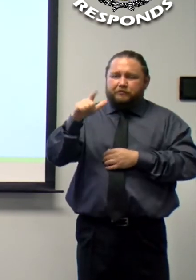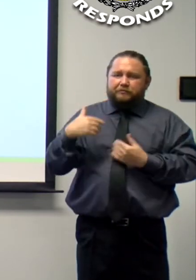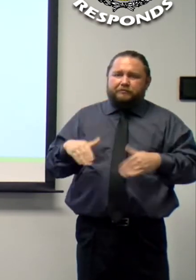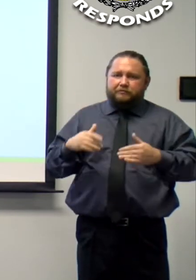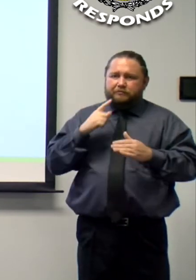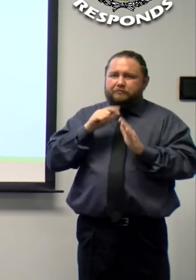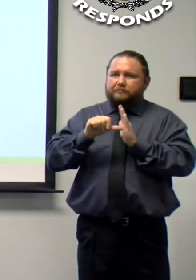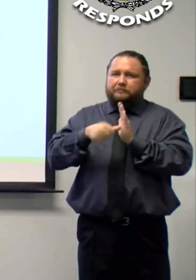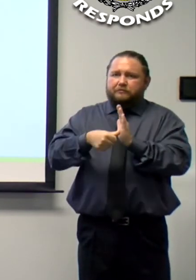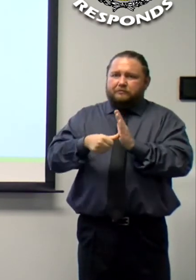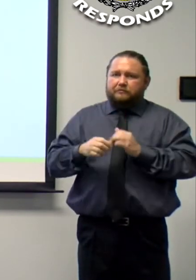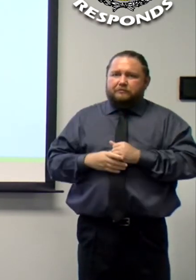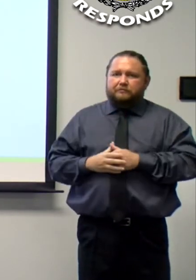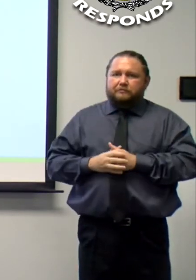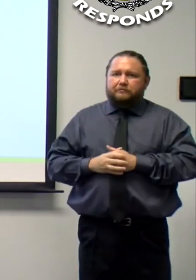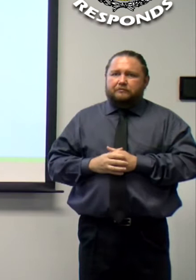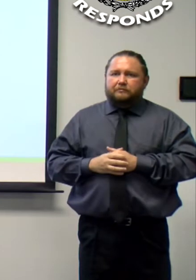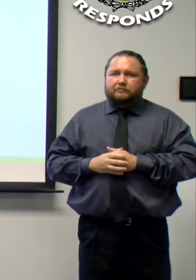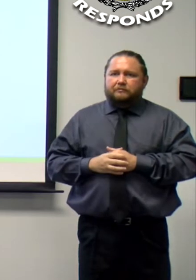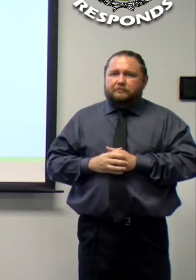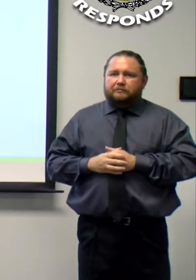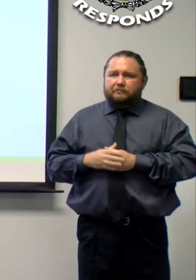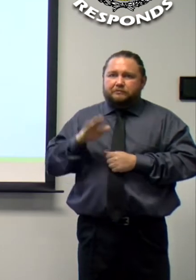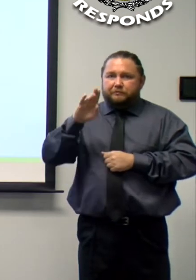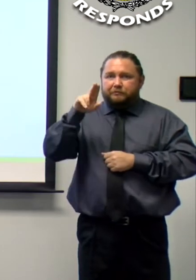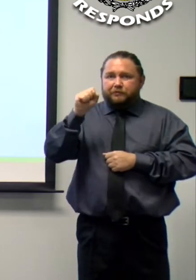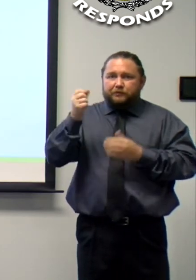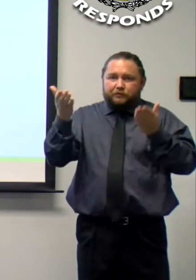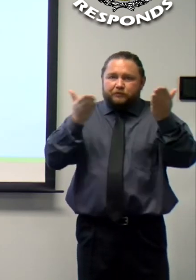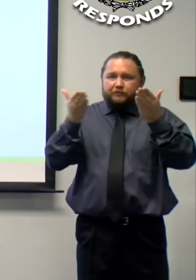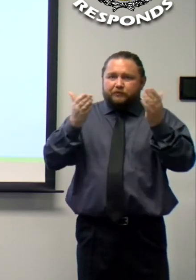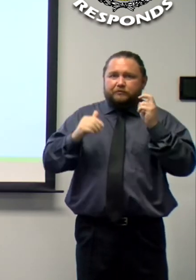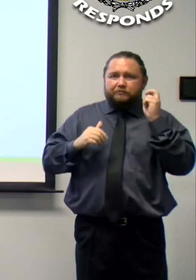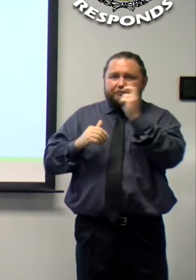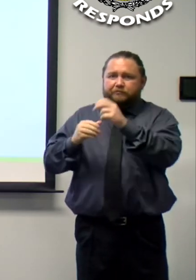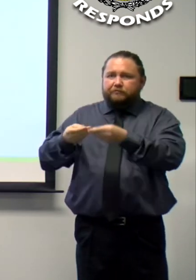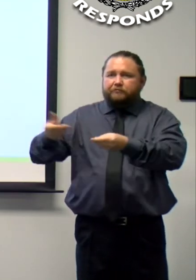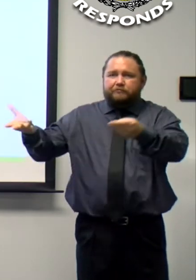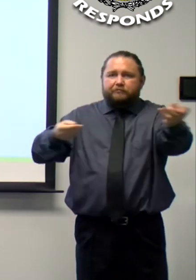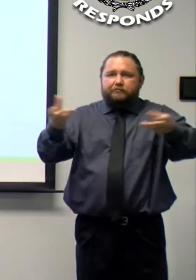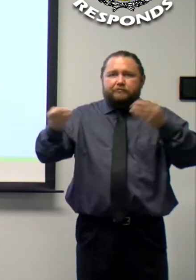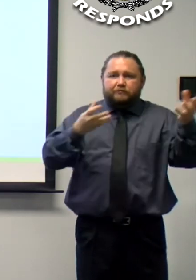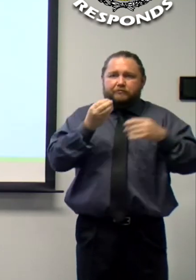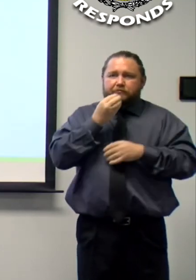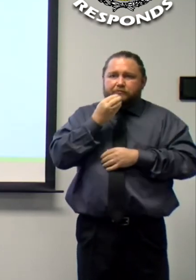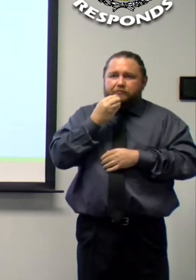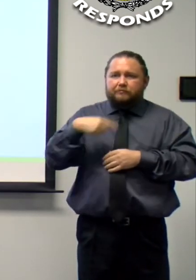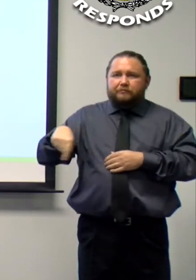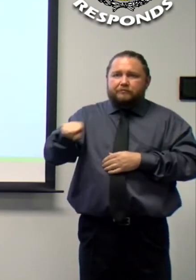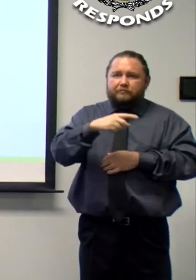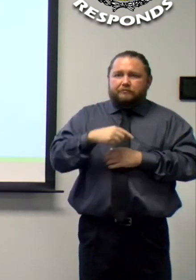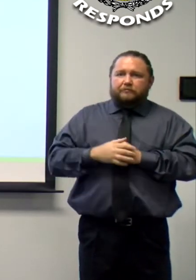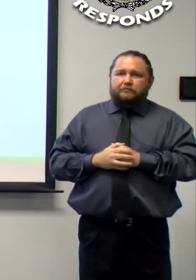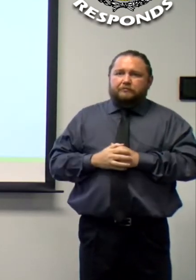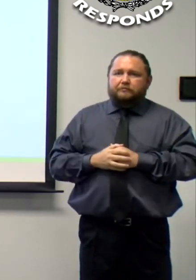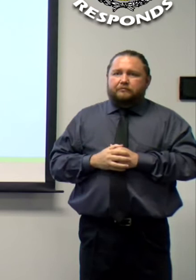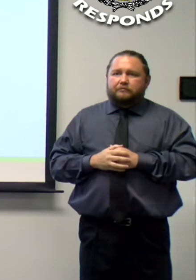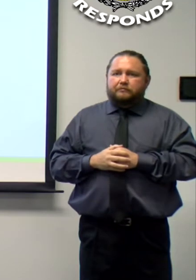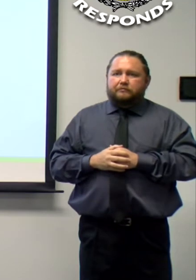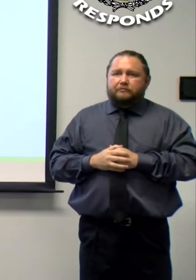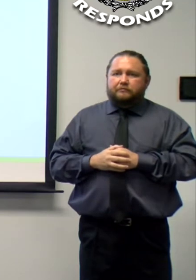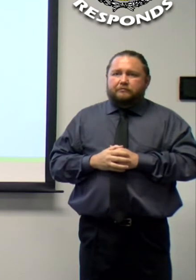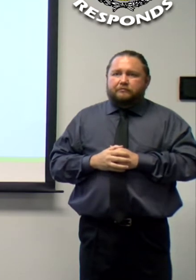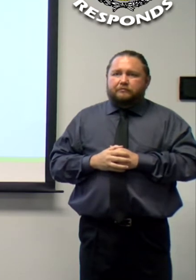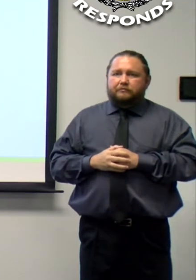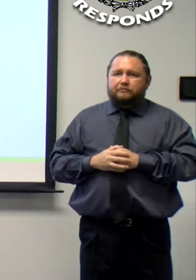delivered to kids who need food and who normally get their meals, at least lunch and dinner, at school, and of